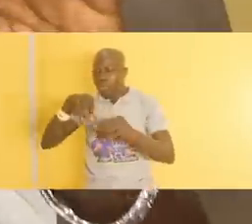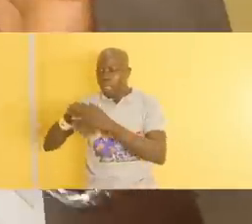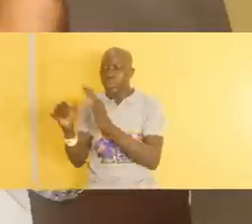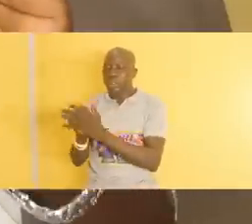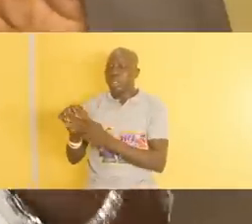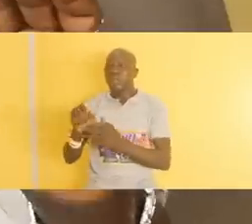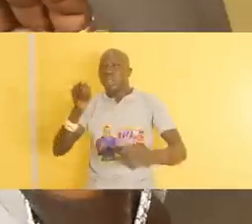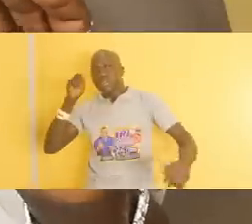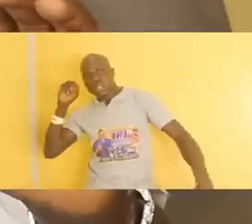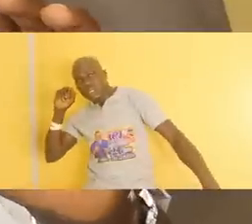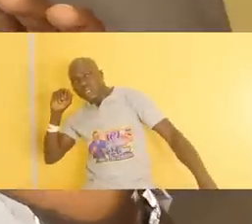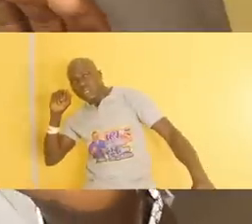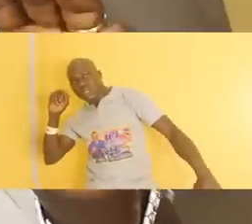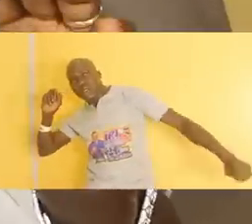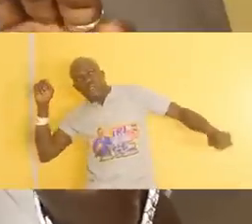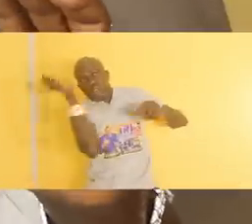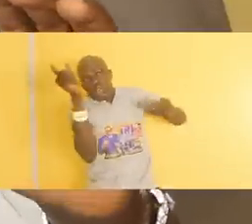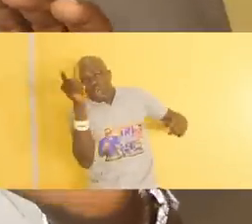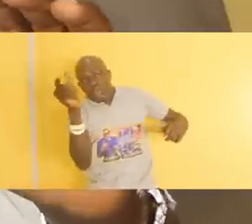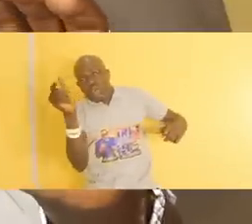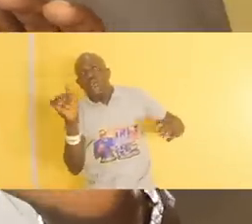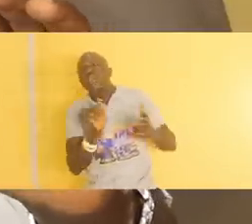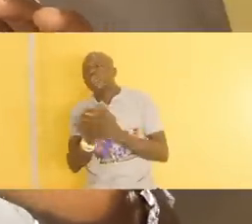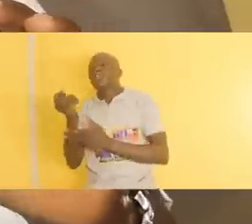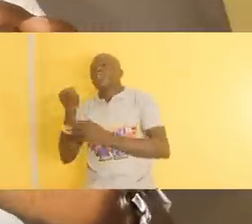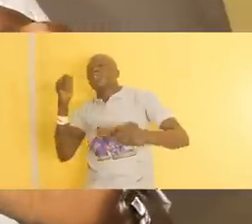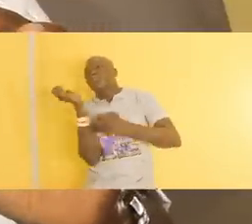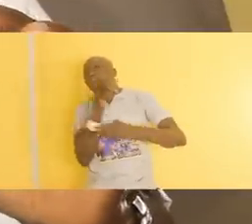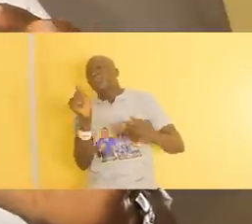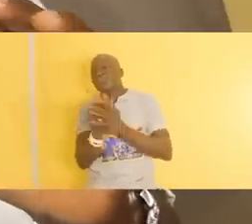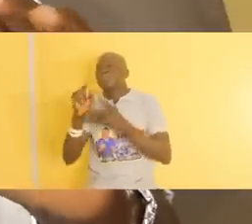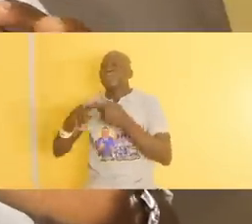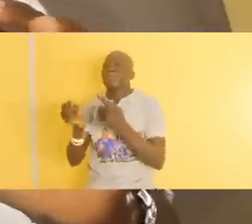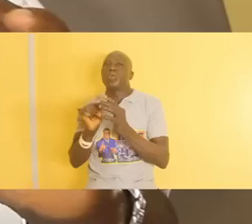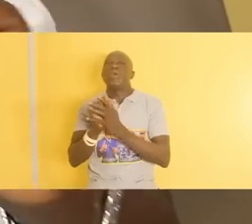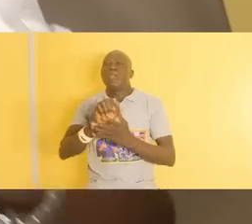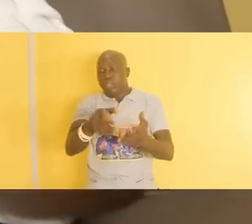sitting room. And he targeted him. He took the javelin with him.